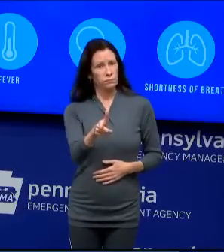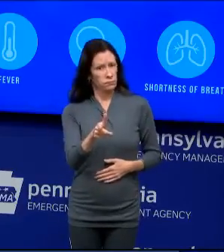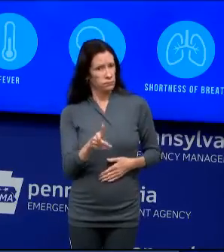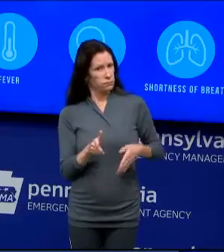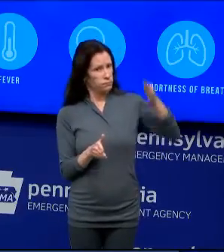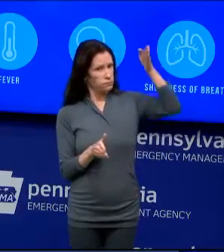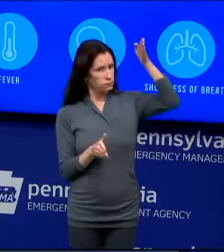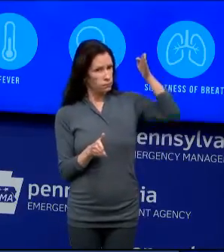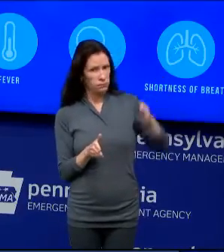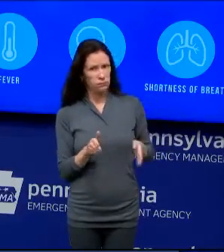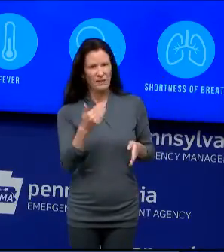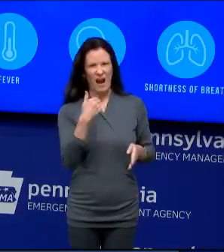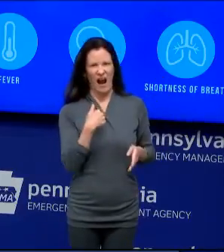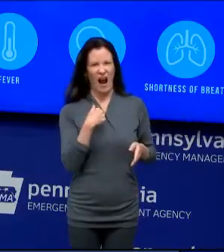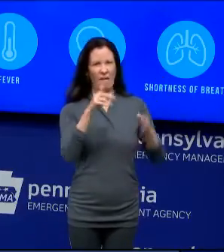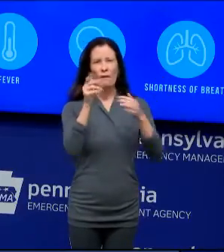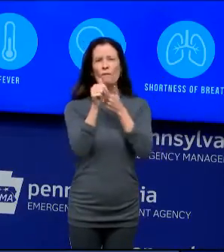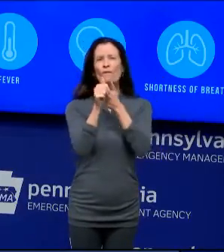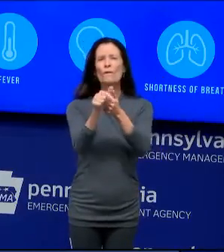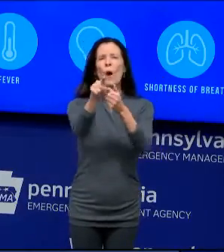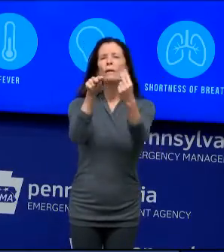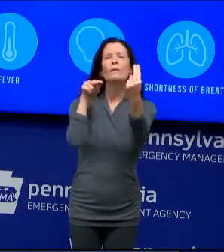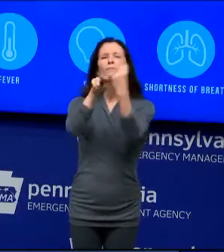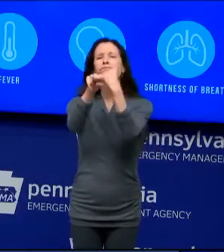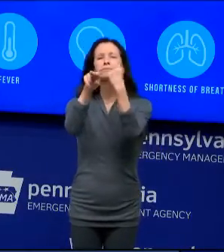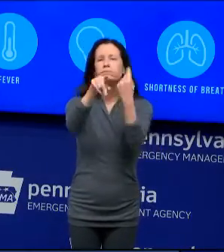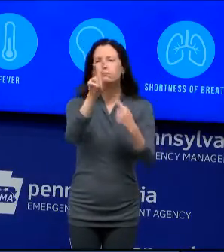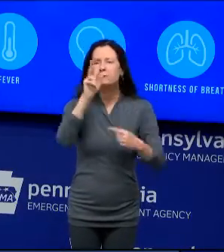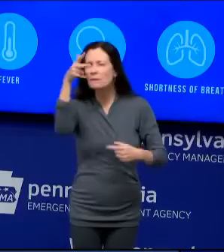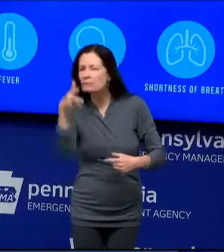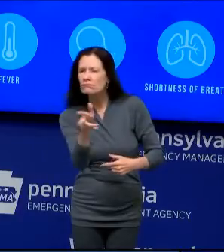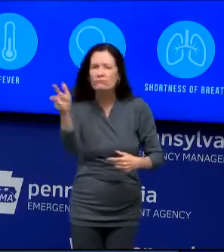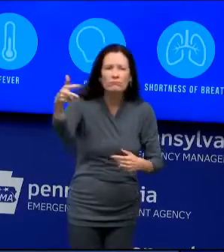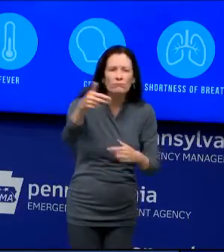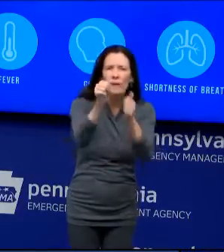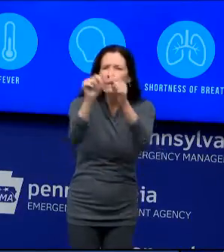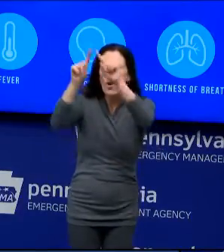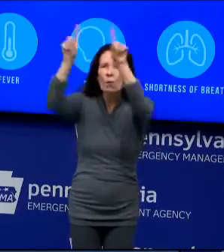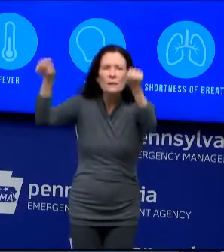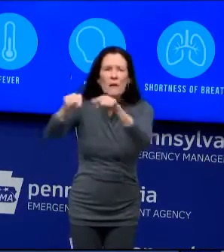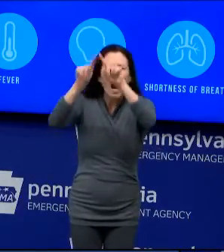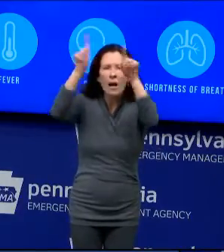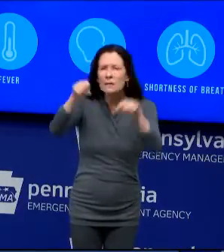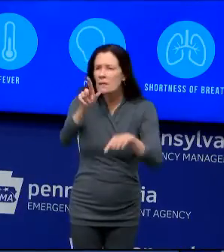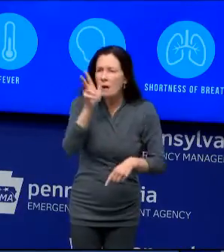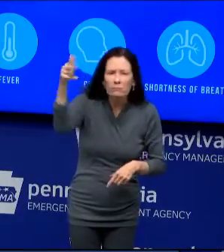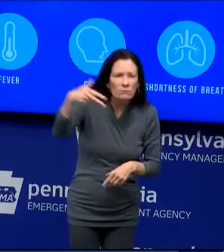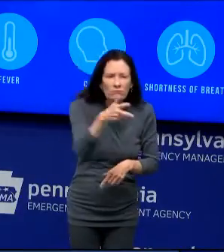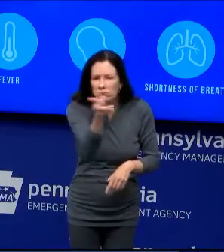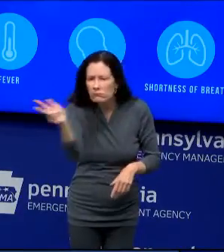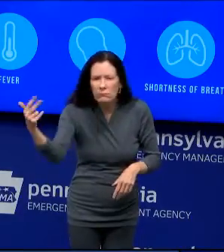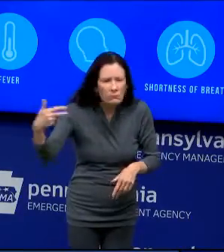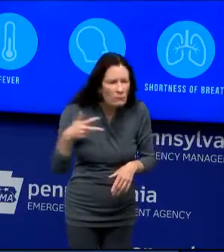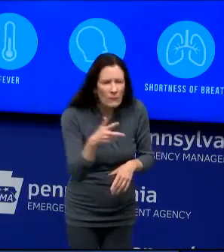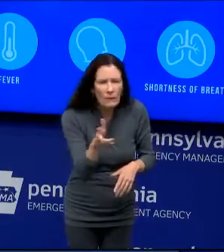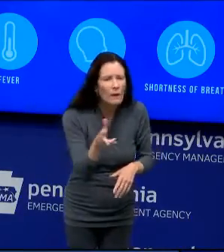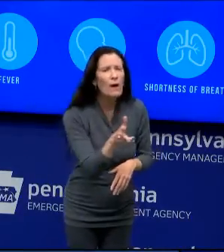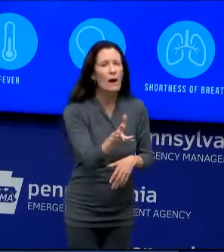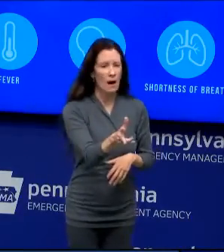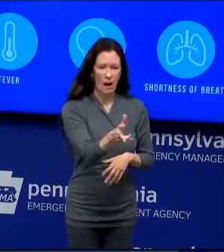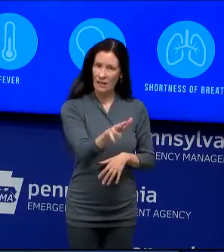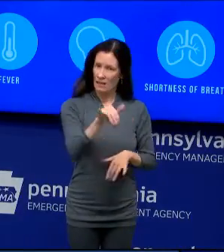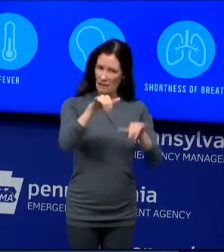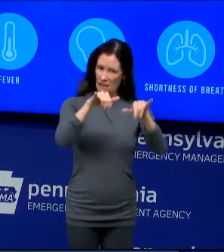highway to the parking lot of the arena. You will stay in your car. A sample will be